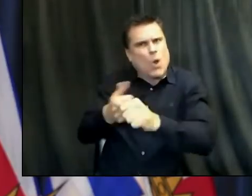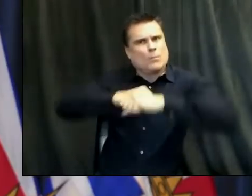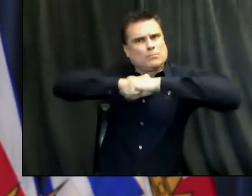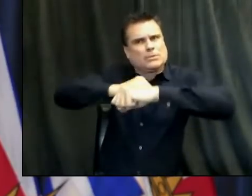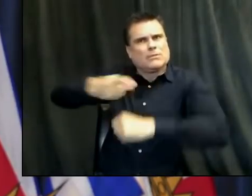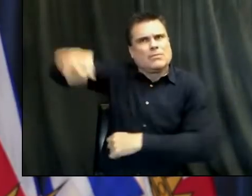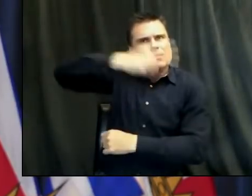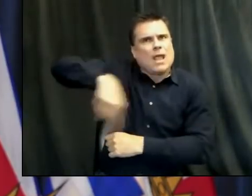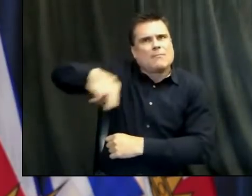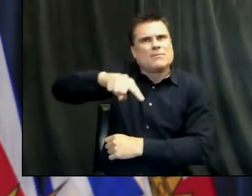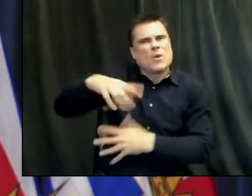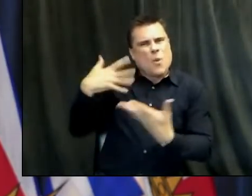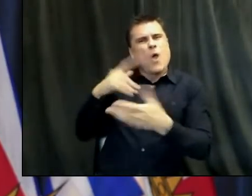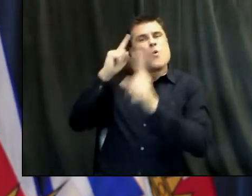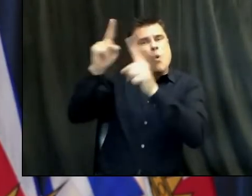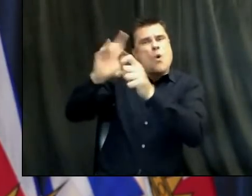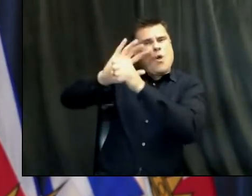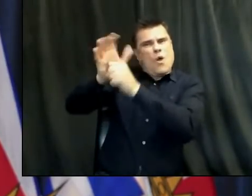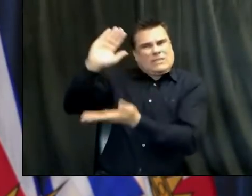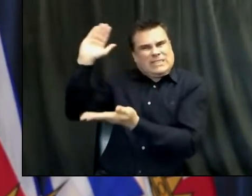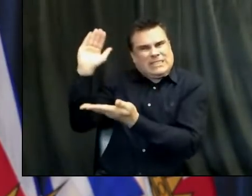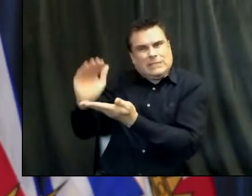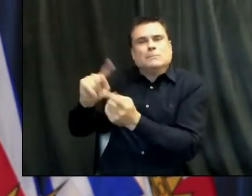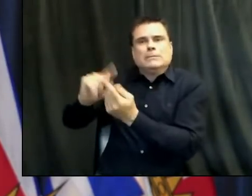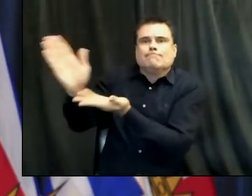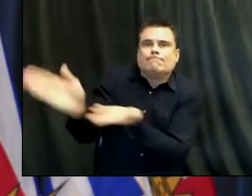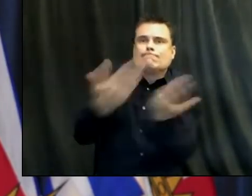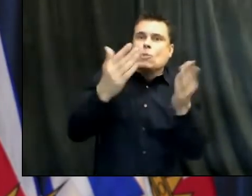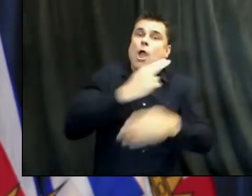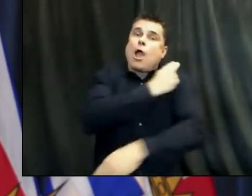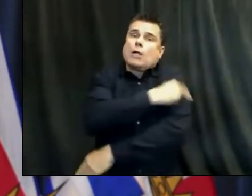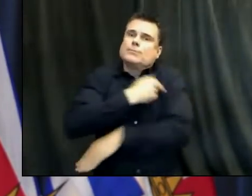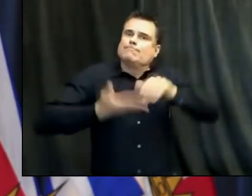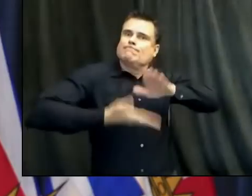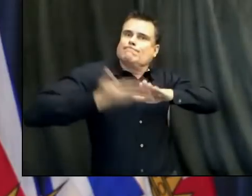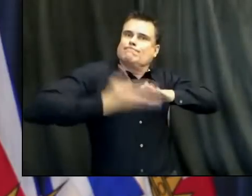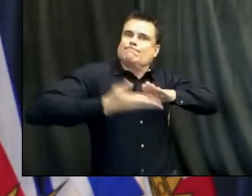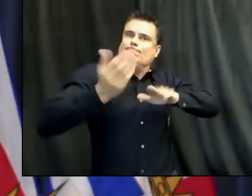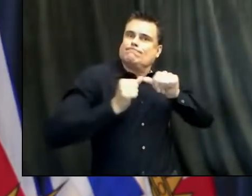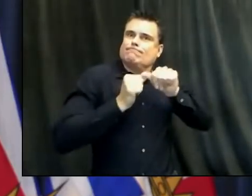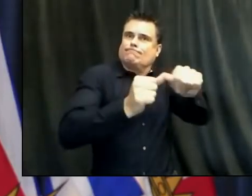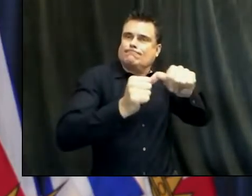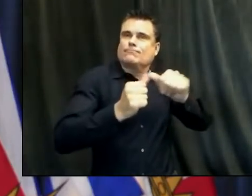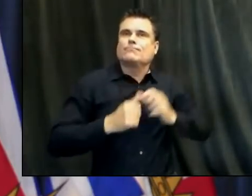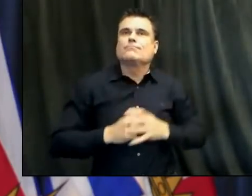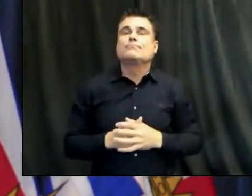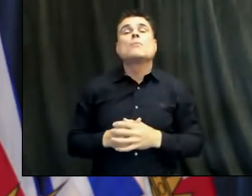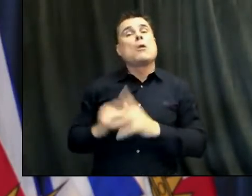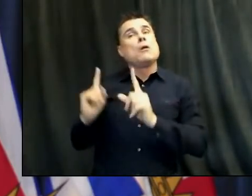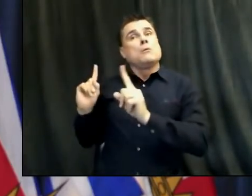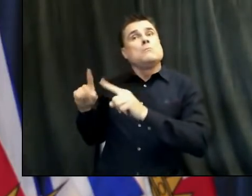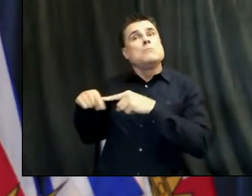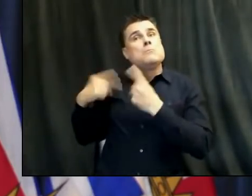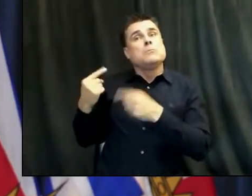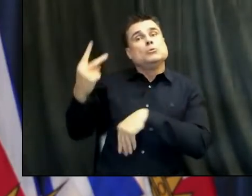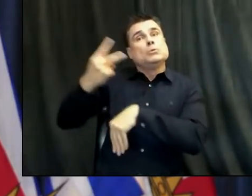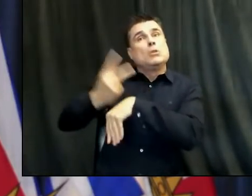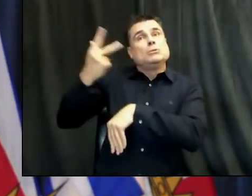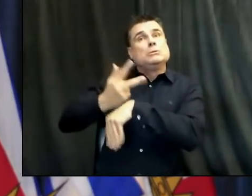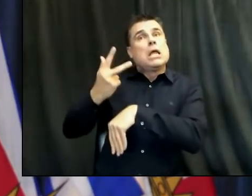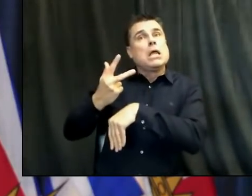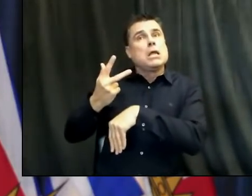as well, I've had the occasion to meet with a number of religious leaders and communities